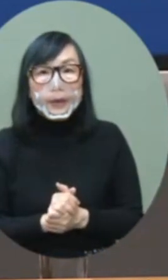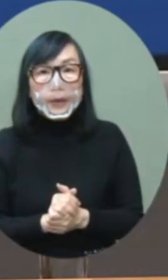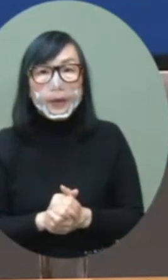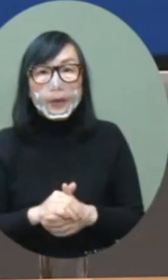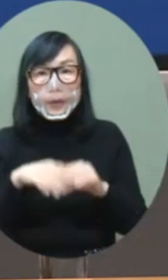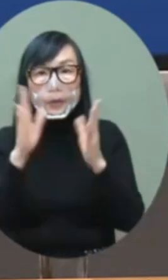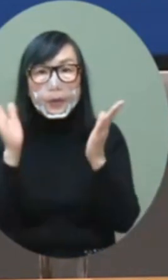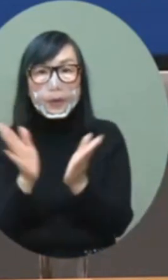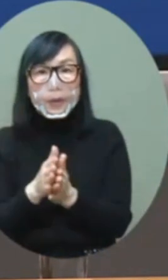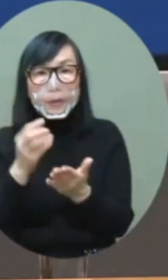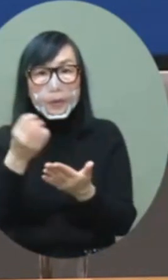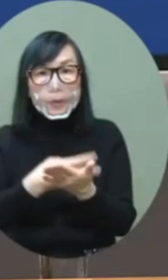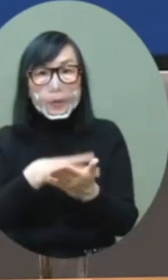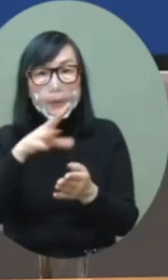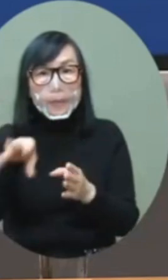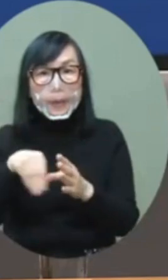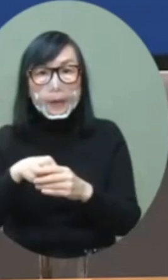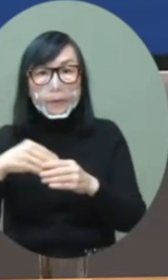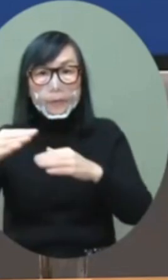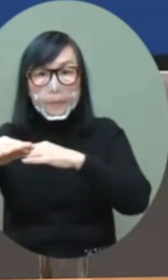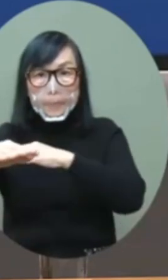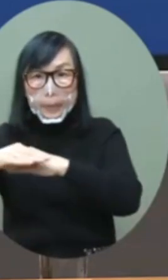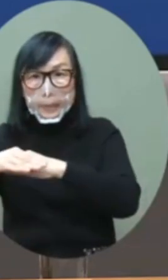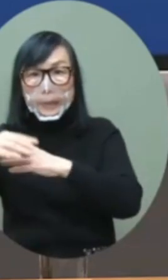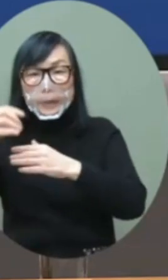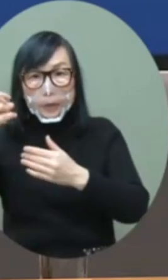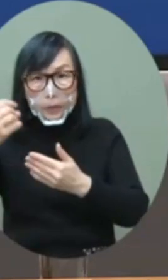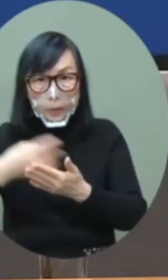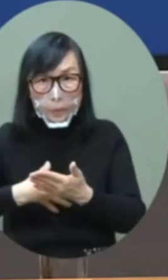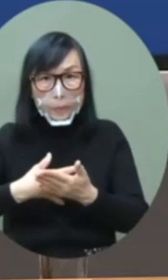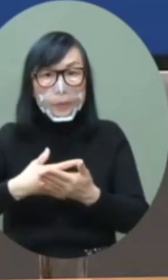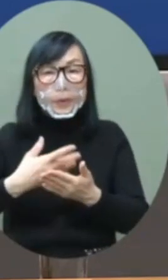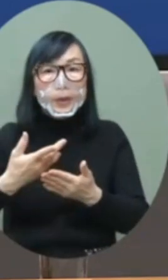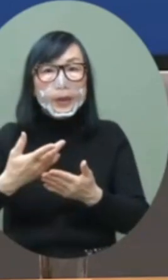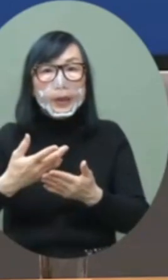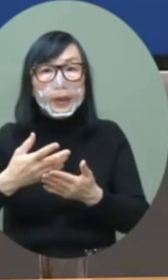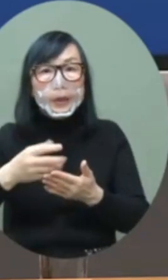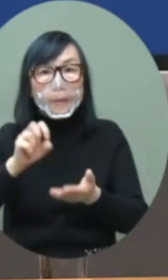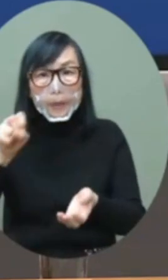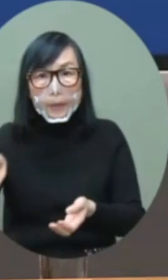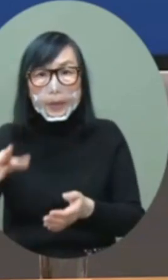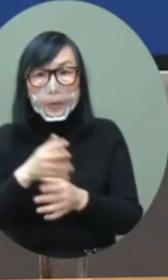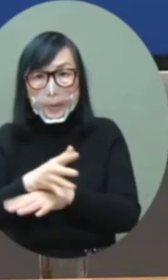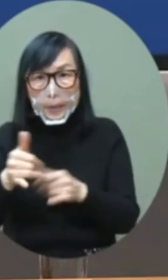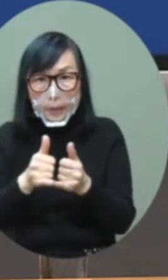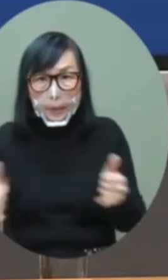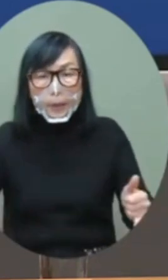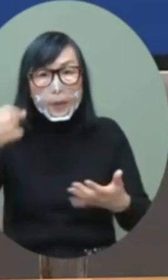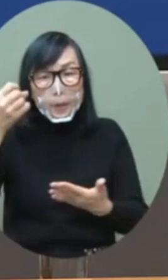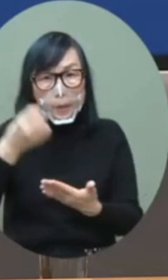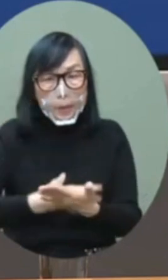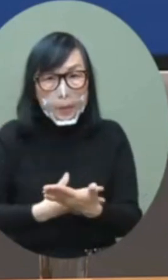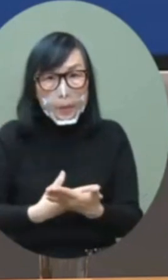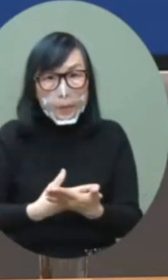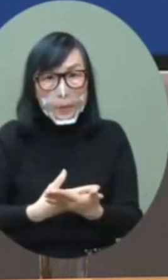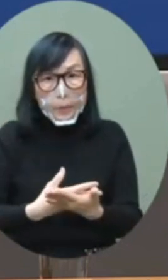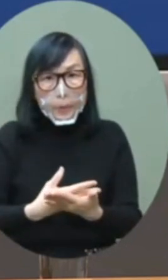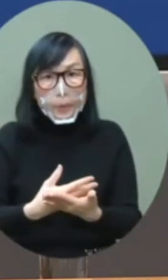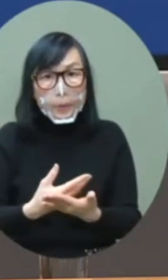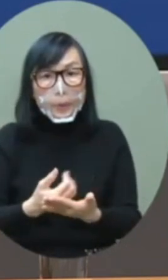social distancing or the suspension of face-to-face learning or